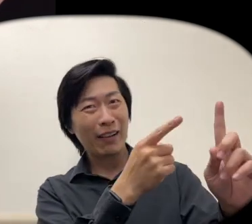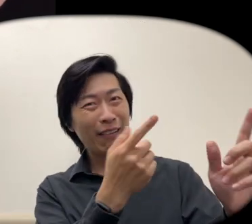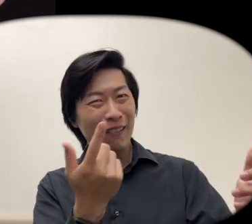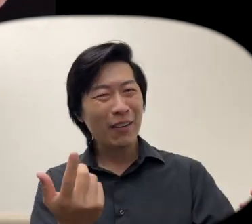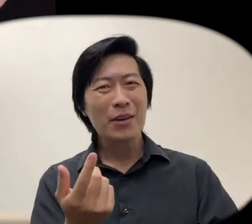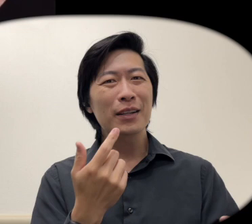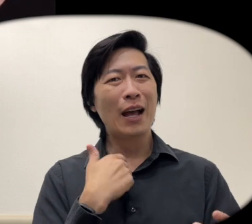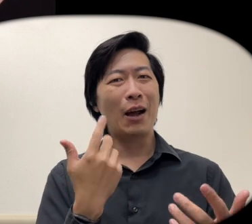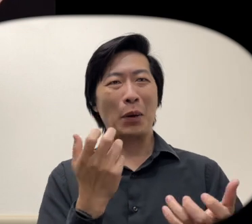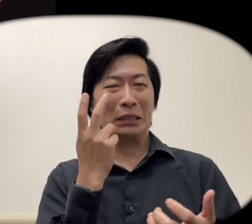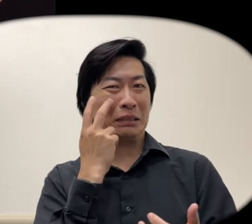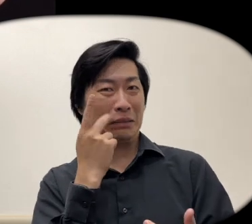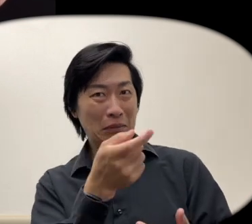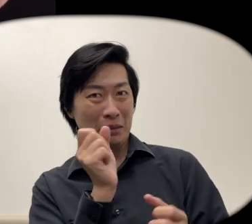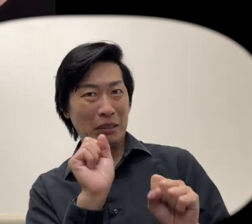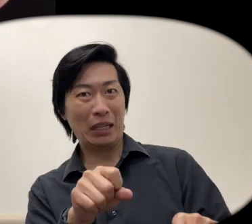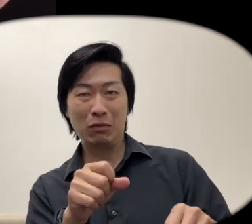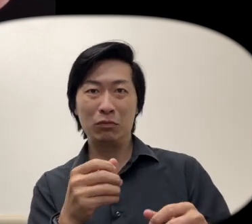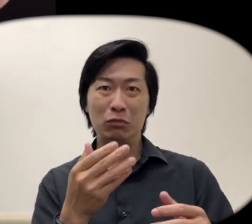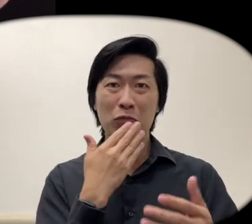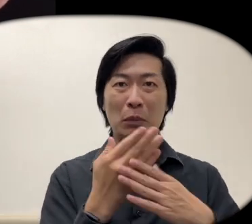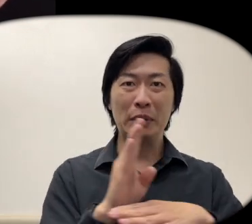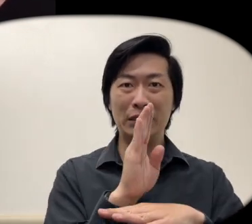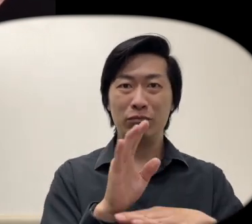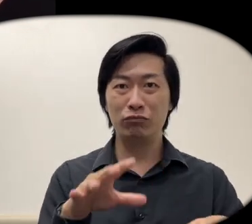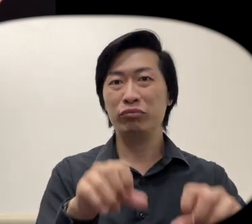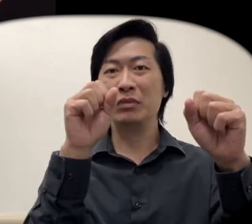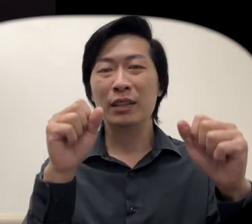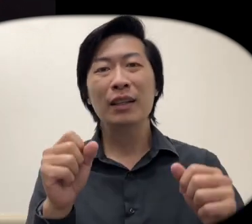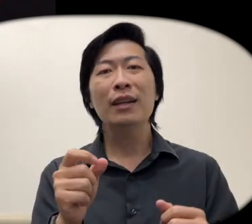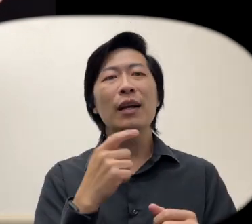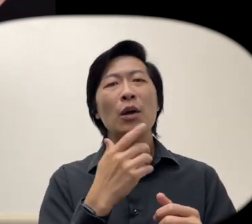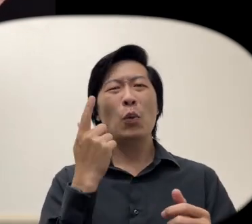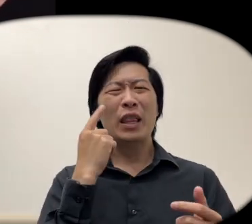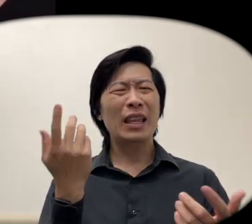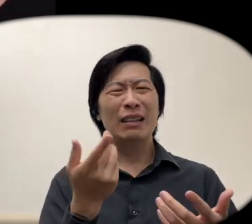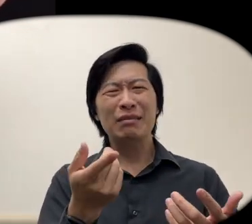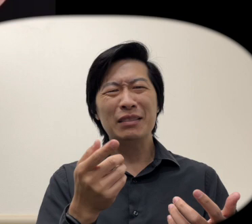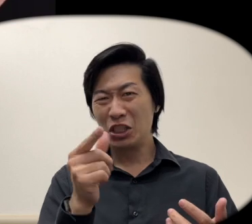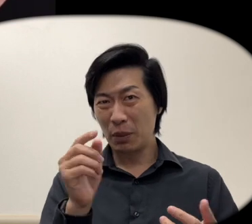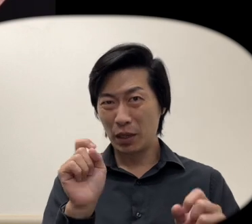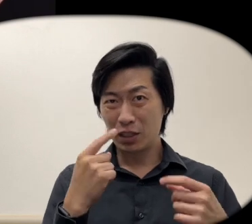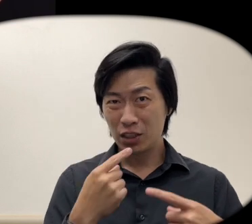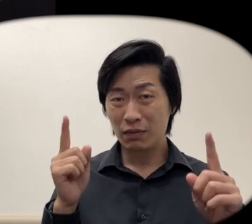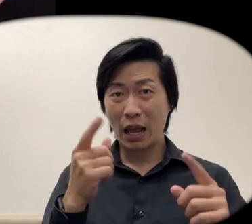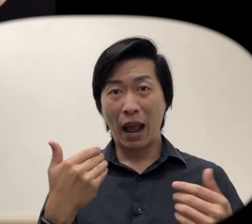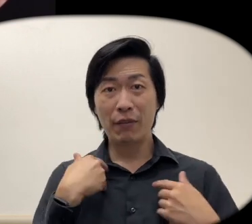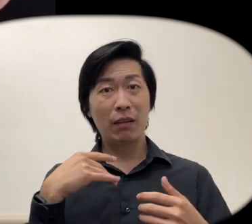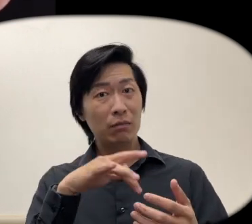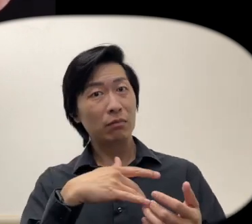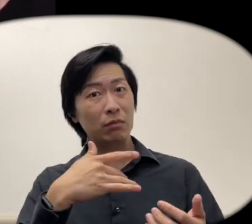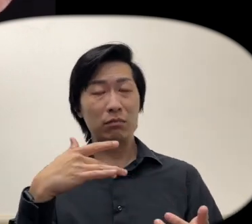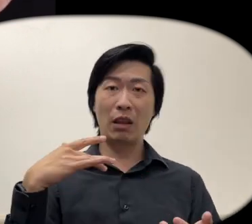your thoughts in the comment section below. What do you think? Do you think GM is going to be able to achieve this? Do you think that they have an advantage because of their size? that they're going to